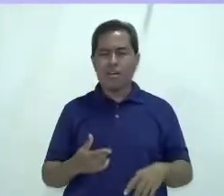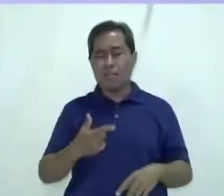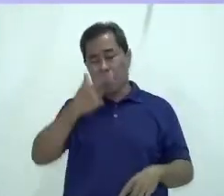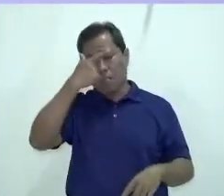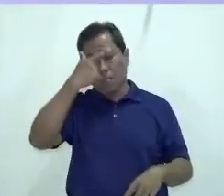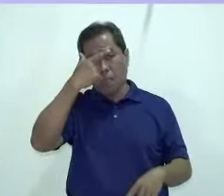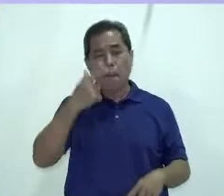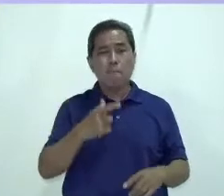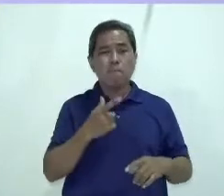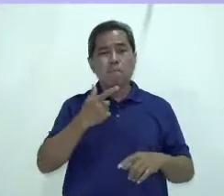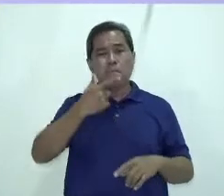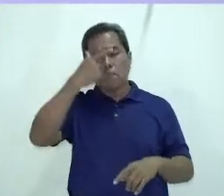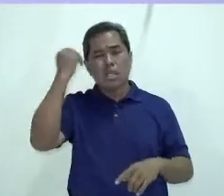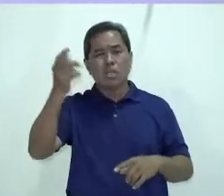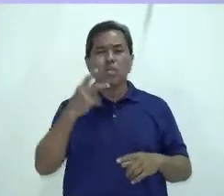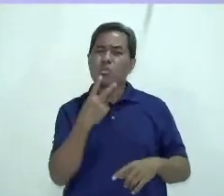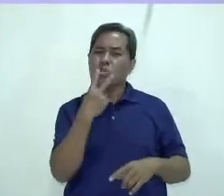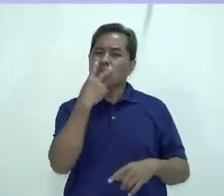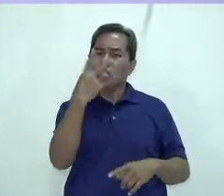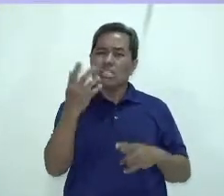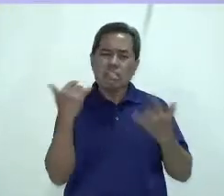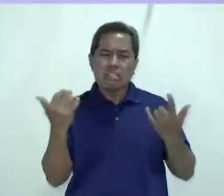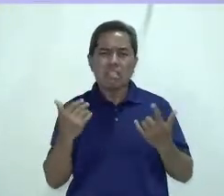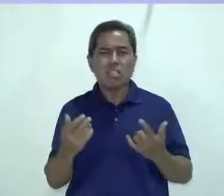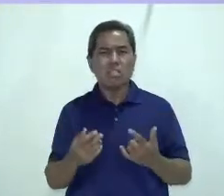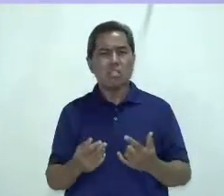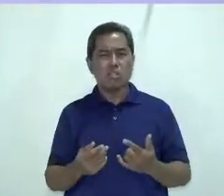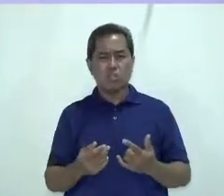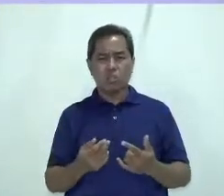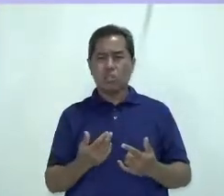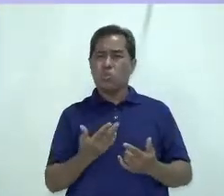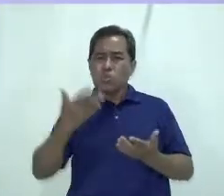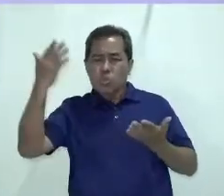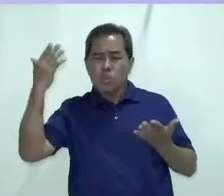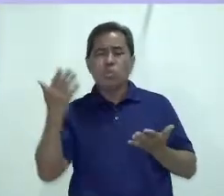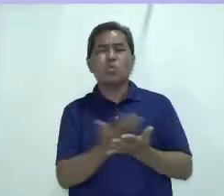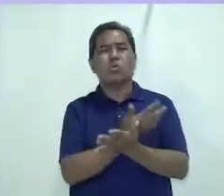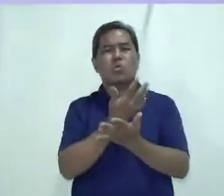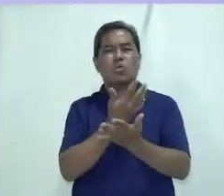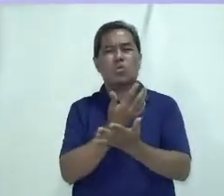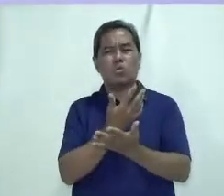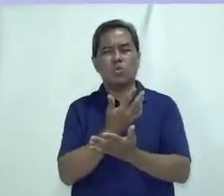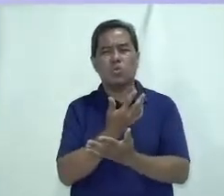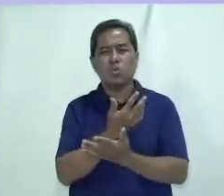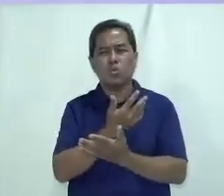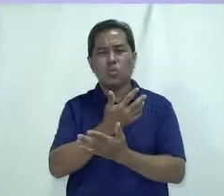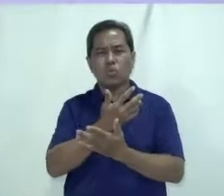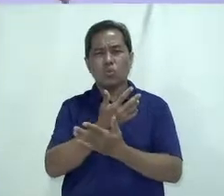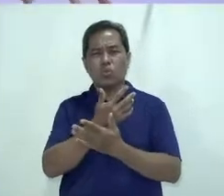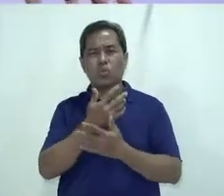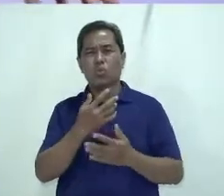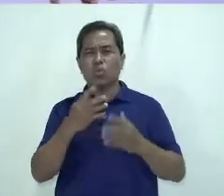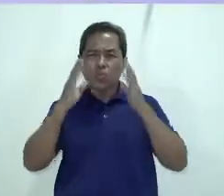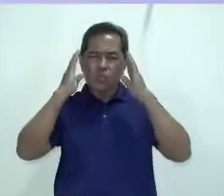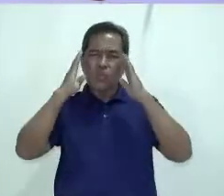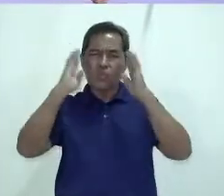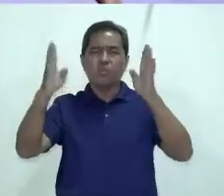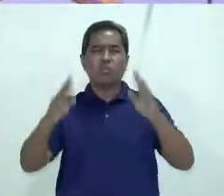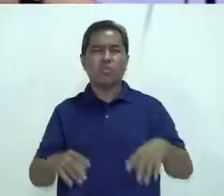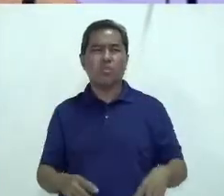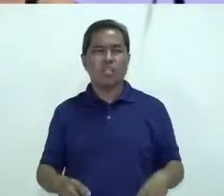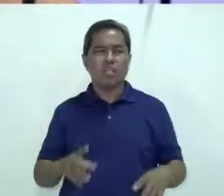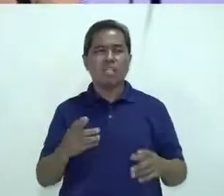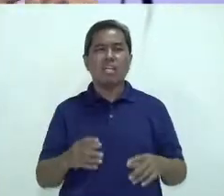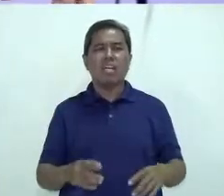new perspective. Yeah? It's like riding a plane. You forget about the hassles of waiting